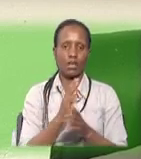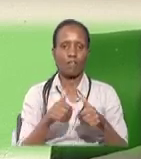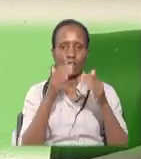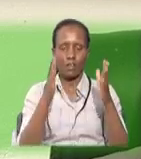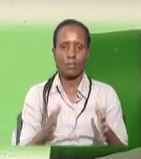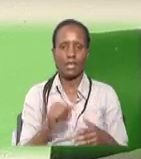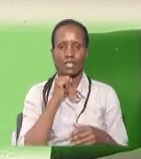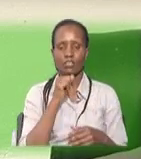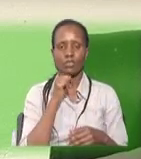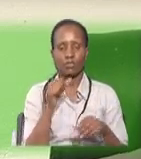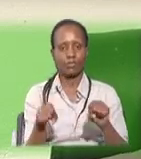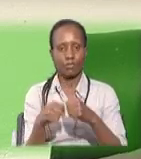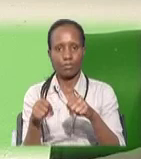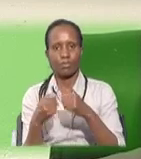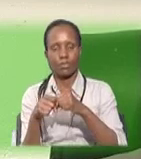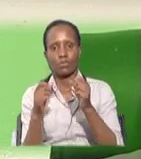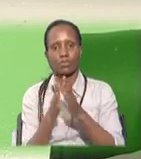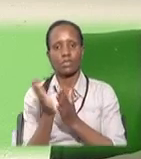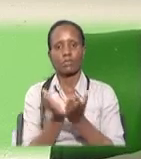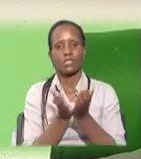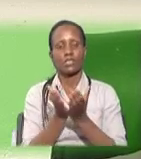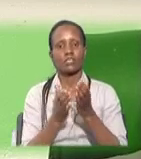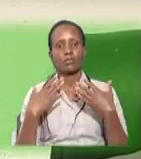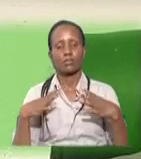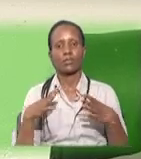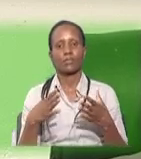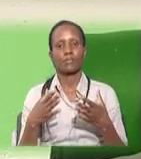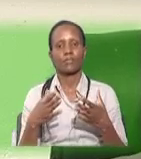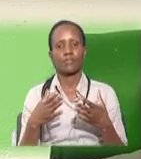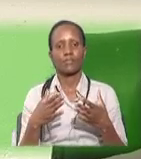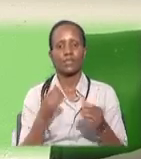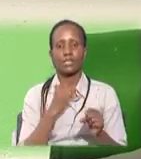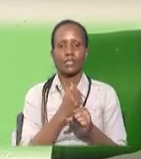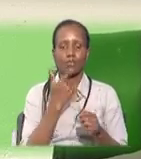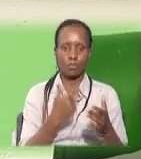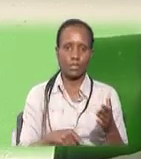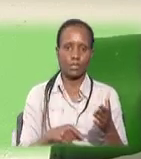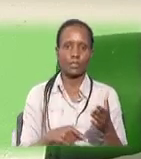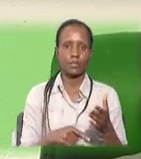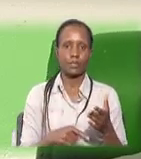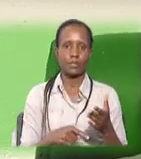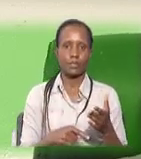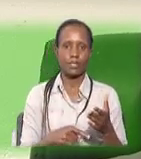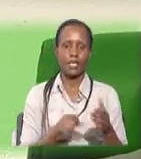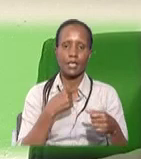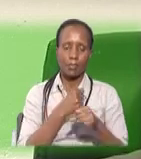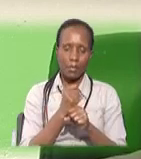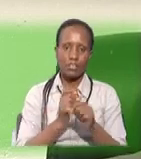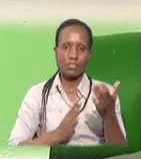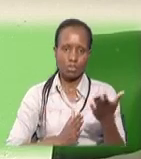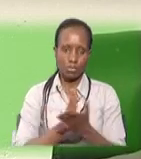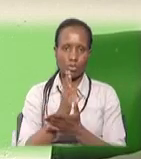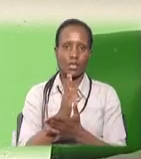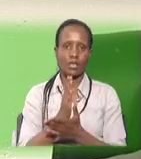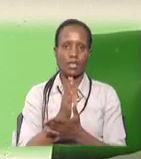by the local business people. What it does is that it